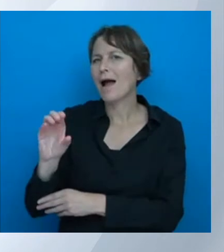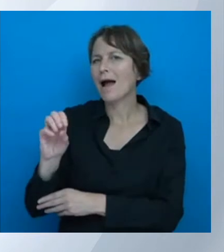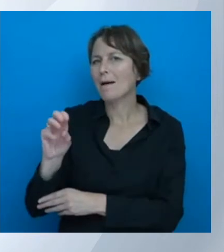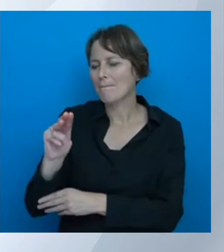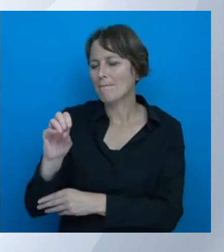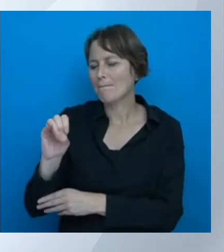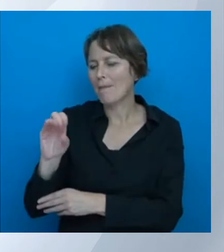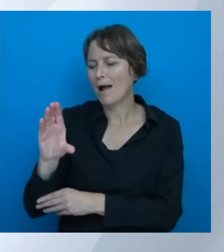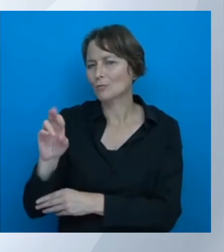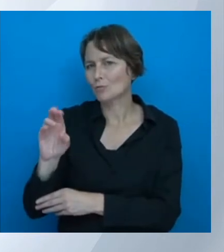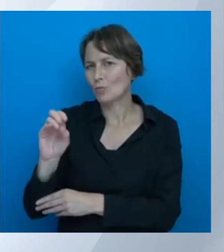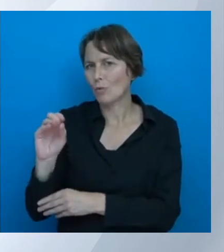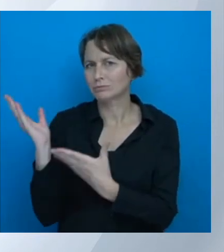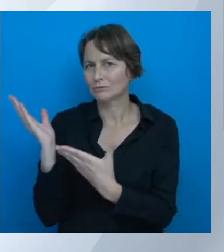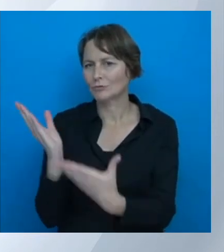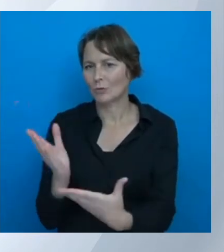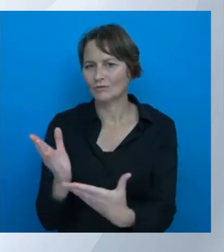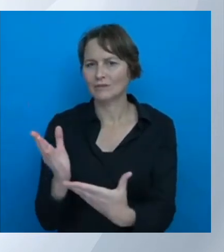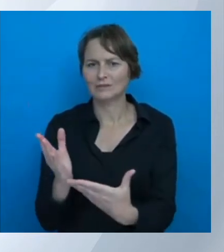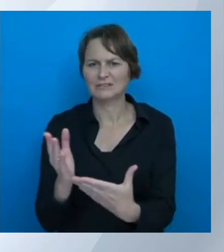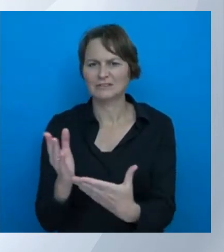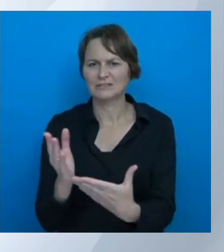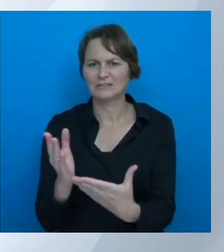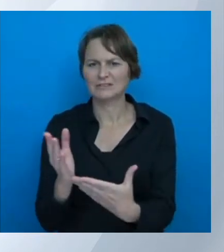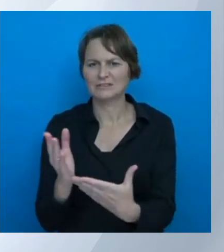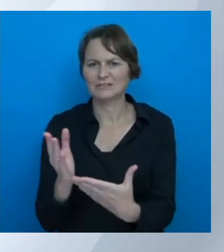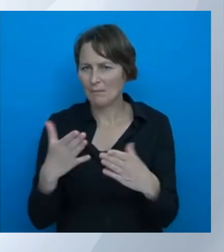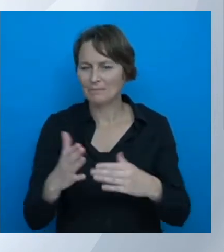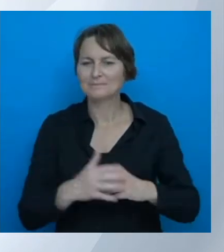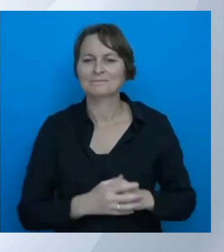you build this microservices application,